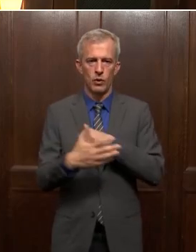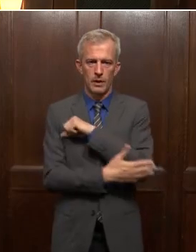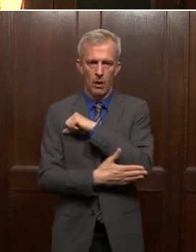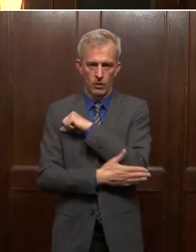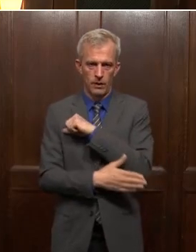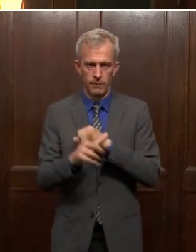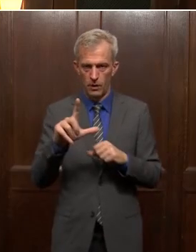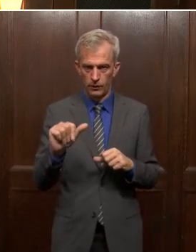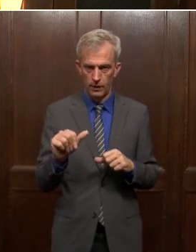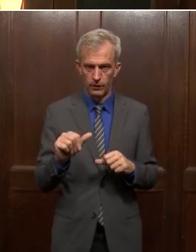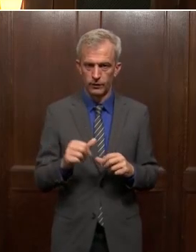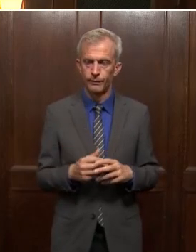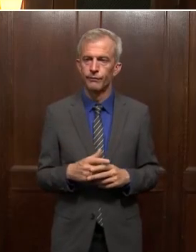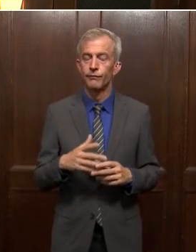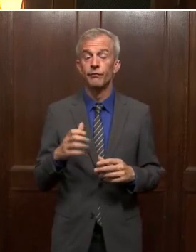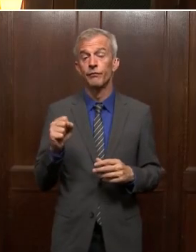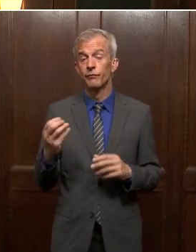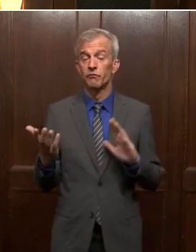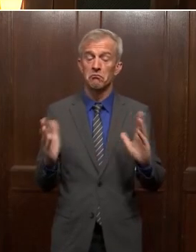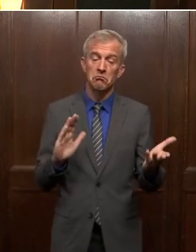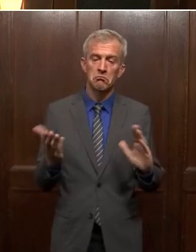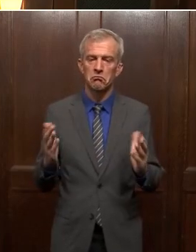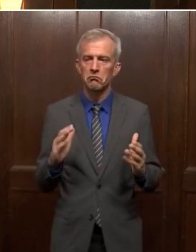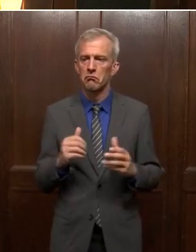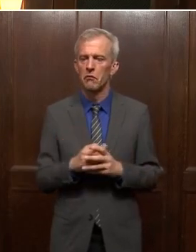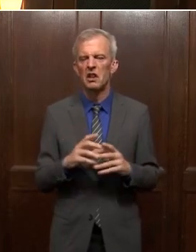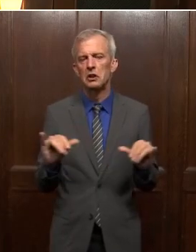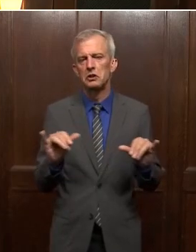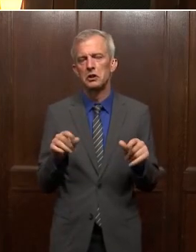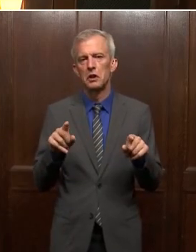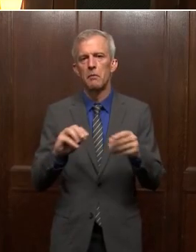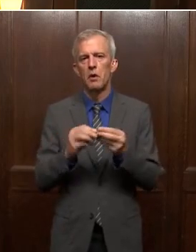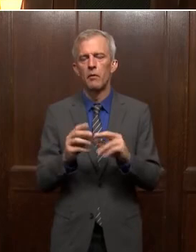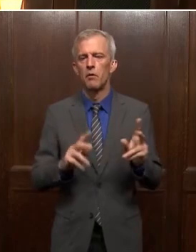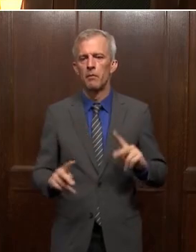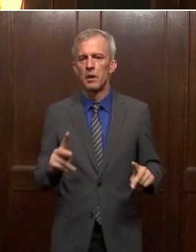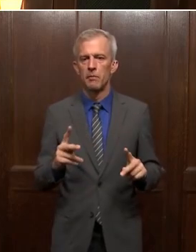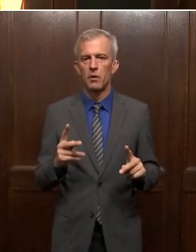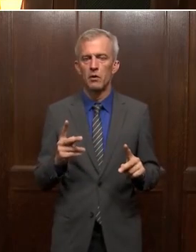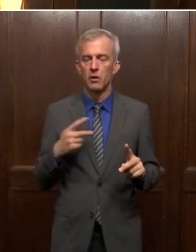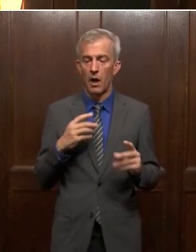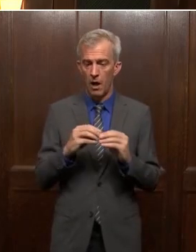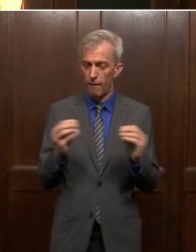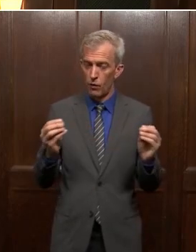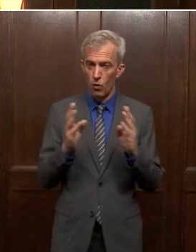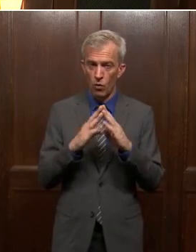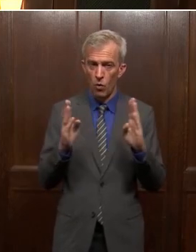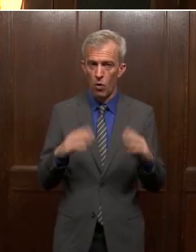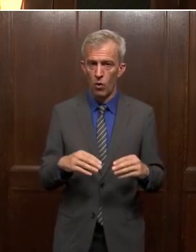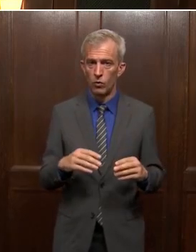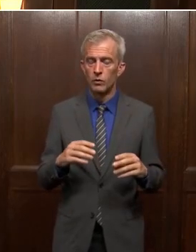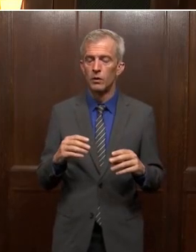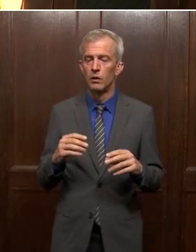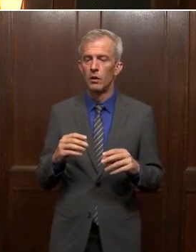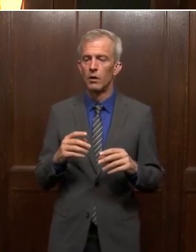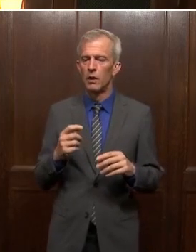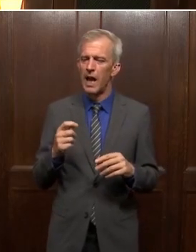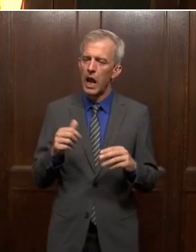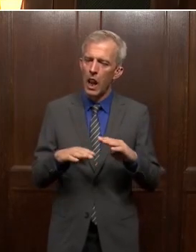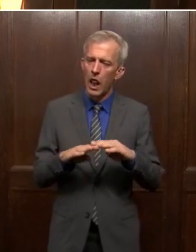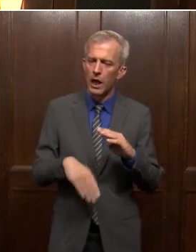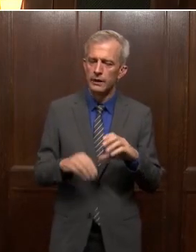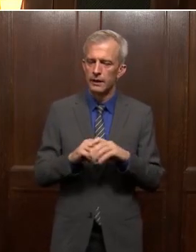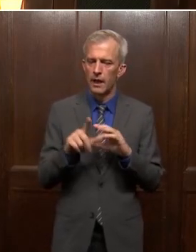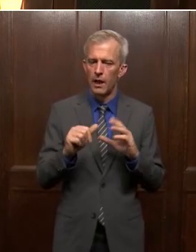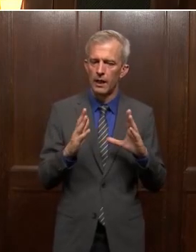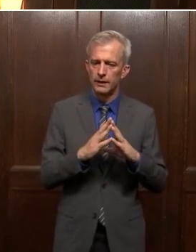Angeles. To put that in perspective, it's a similar number of people who are homeless, a little bit less in just LA City than